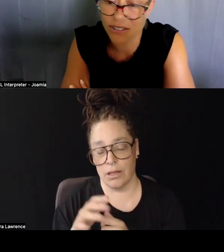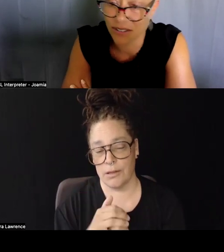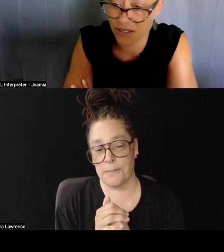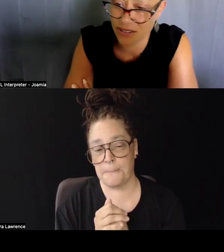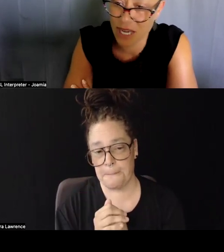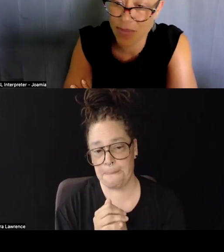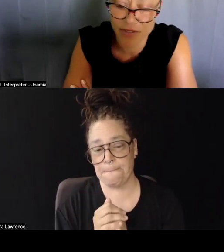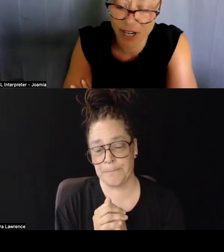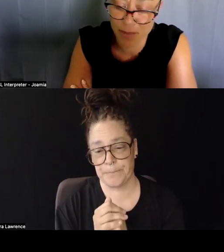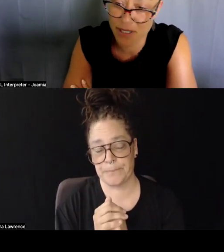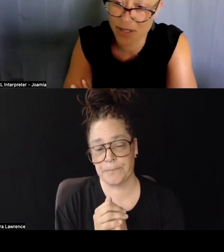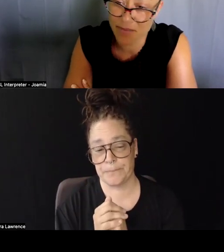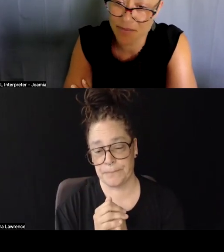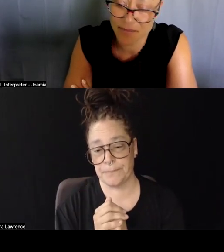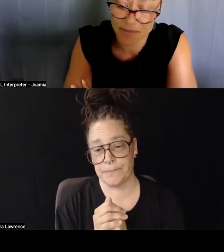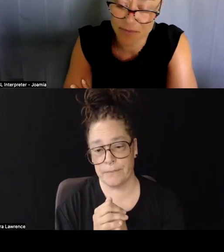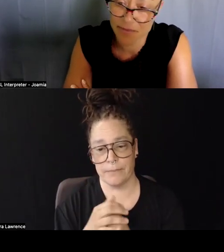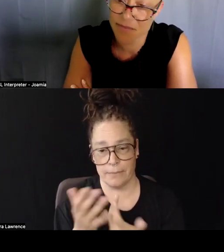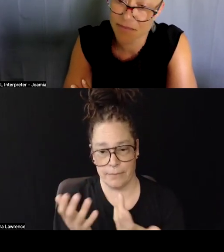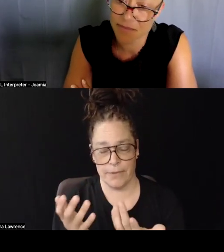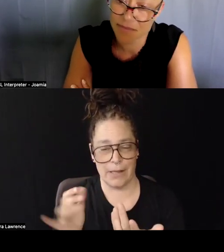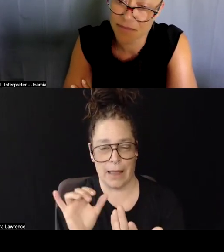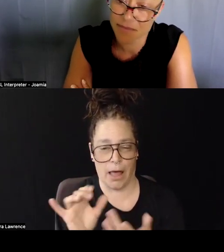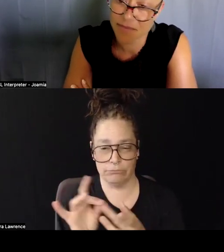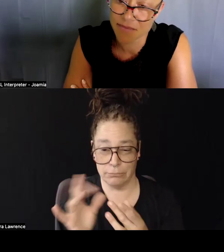all types of environments.